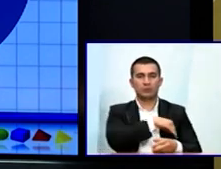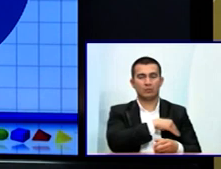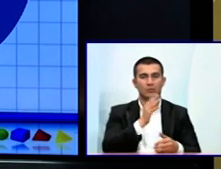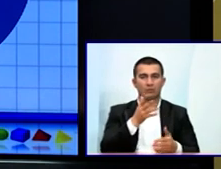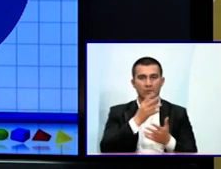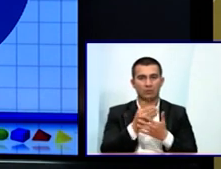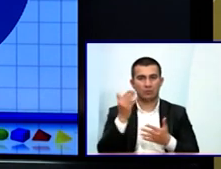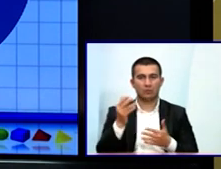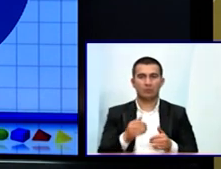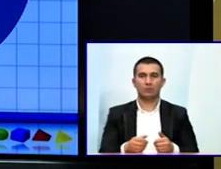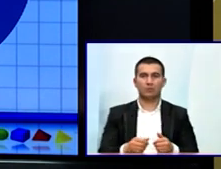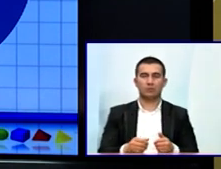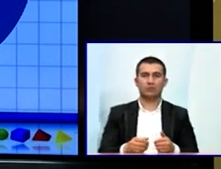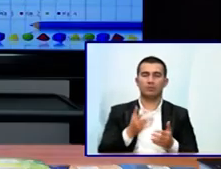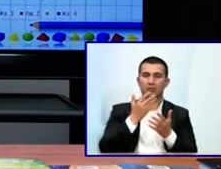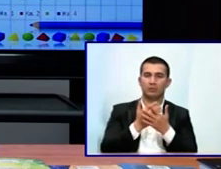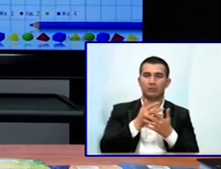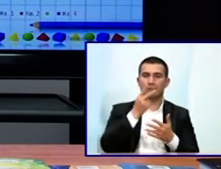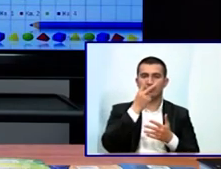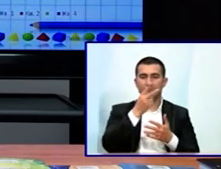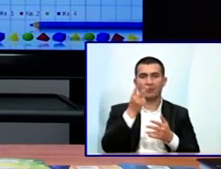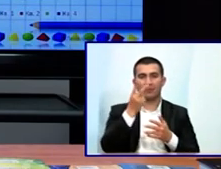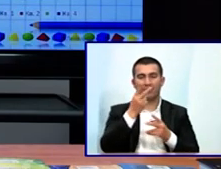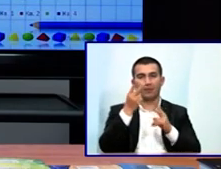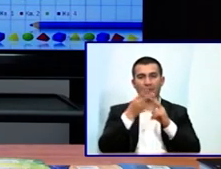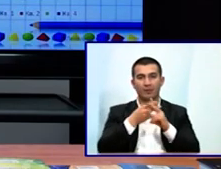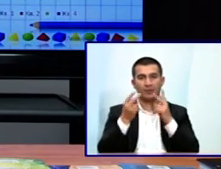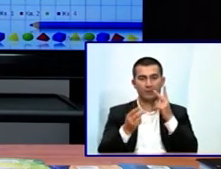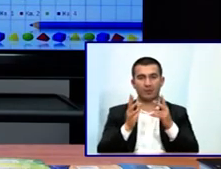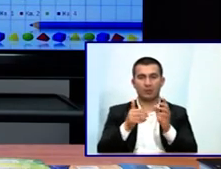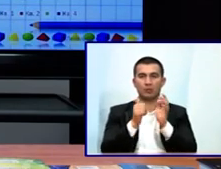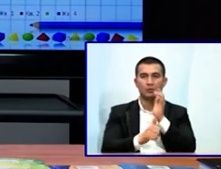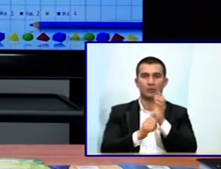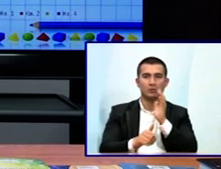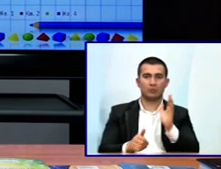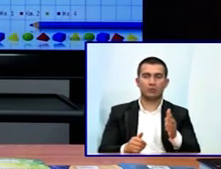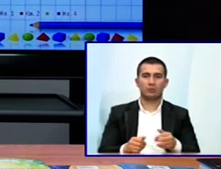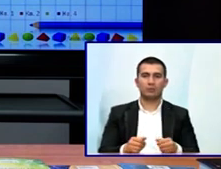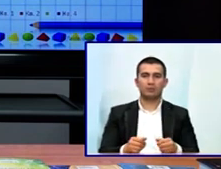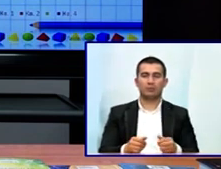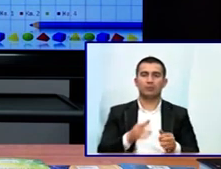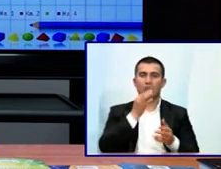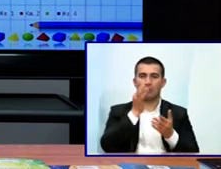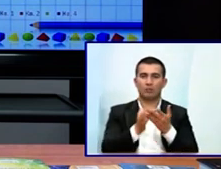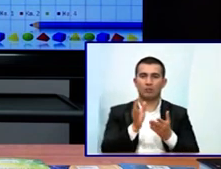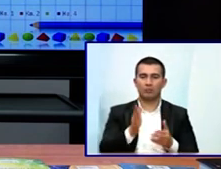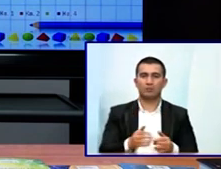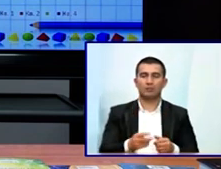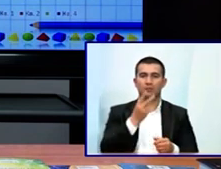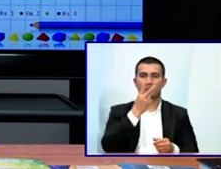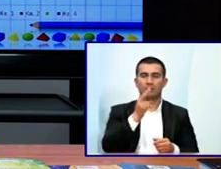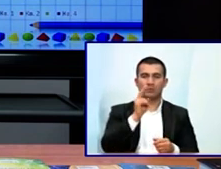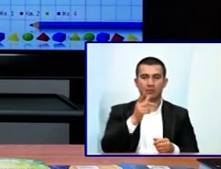uni 2 qismini topamiz. Demak, 2 ga ko'paytirsak 60 gradus. Javob 2